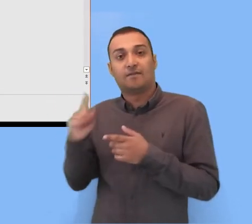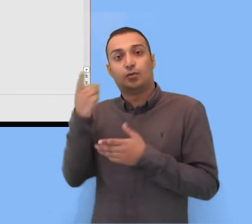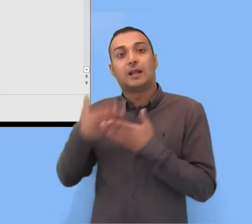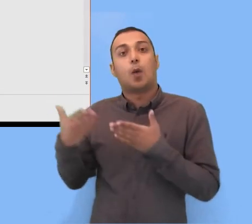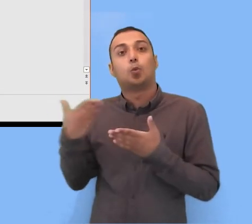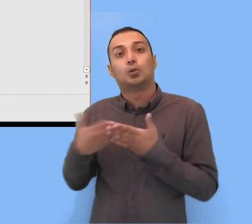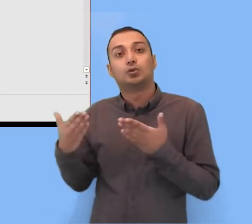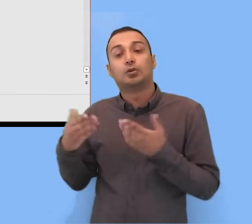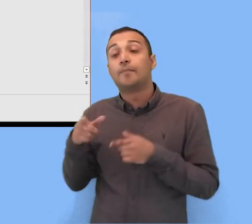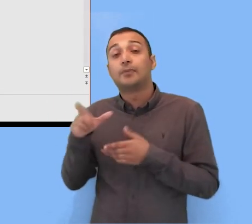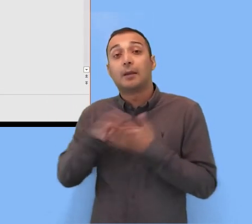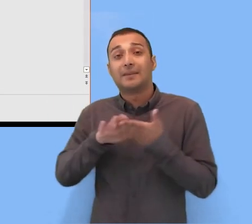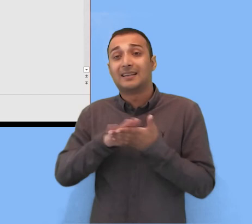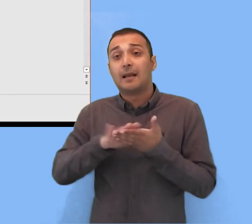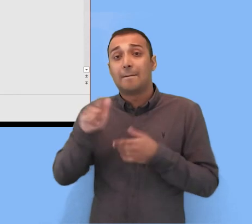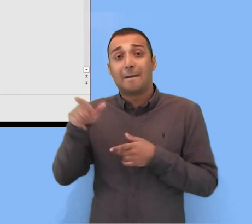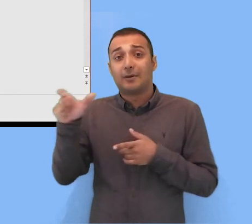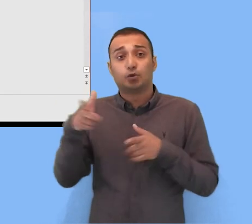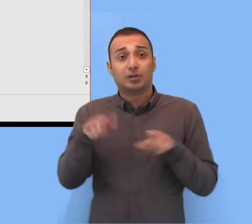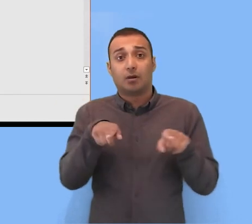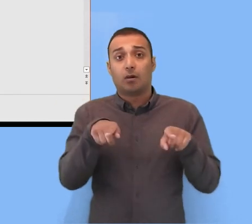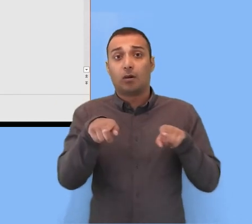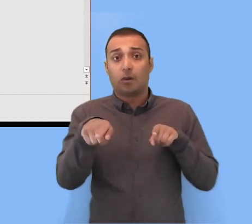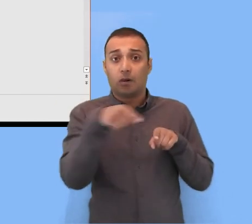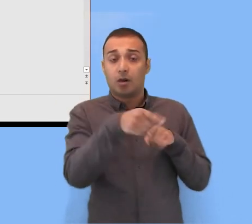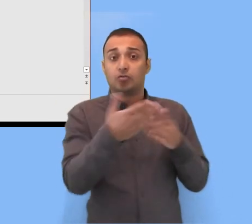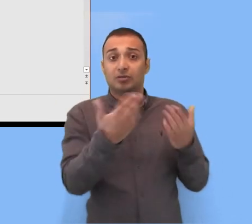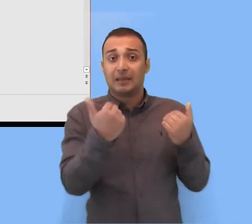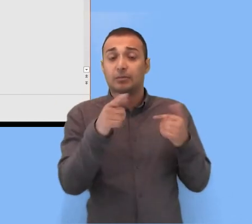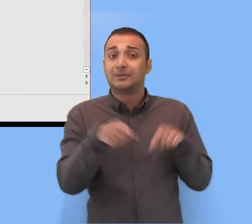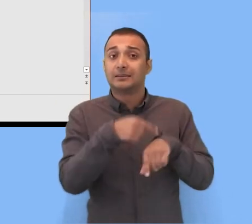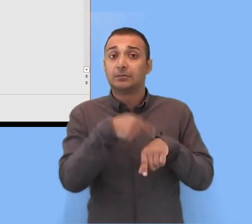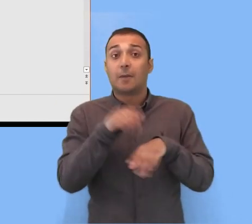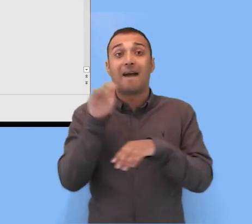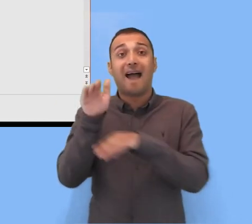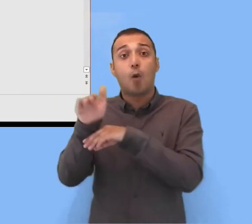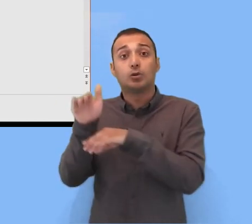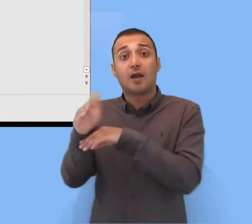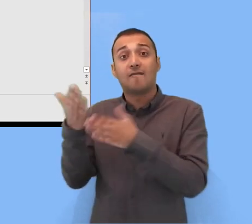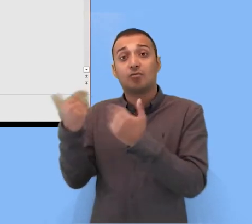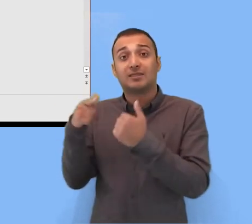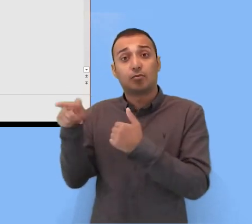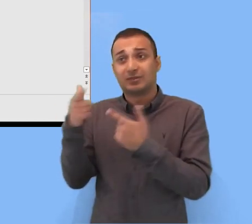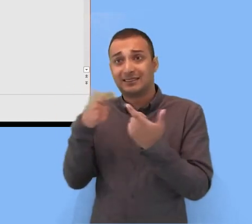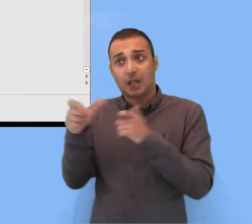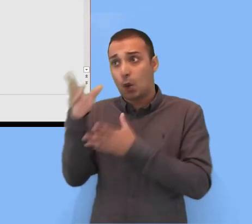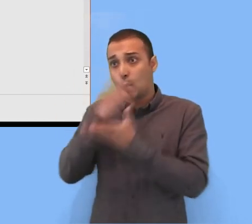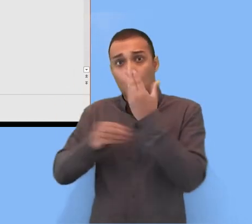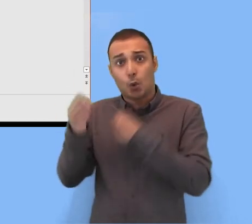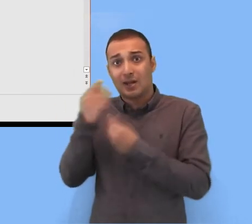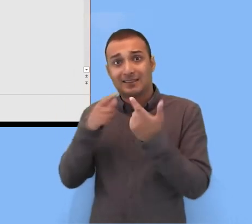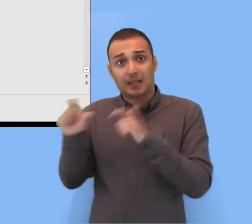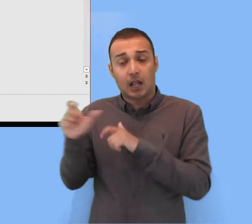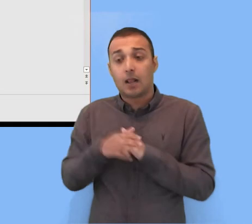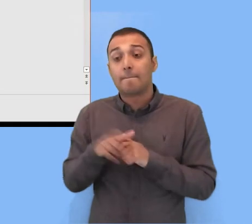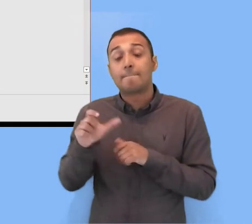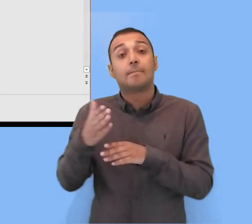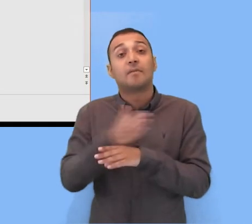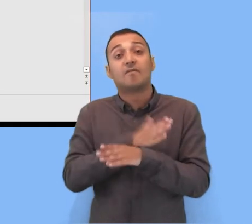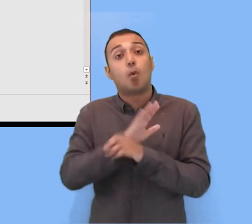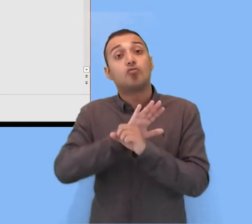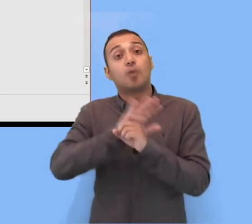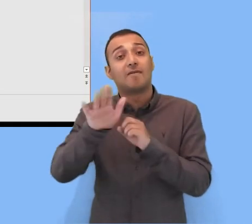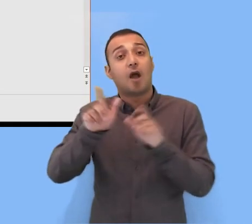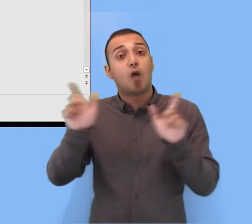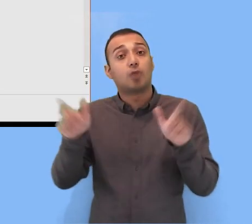much outside reception too. Before the pandemic, we'd go to a newly built mosque regularly as it